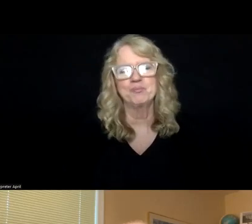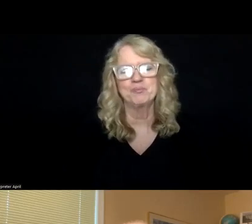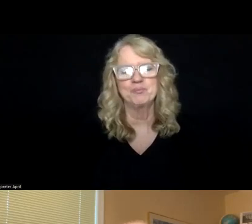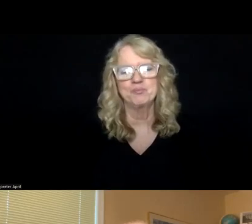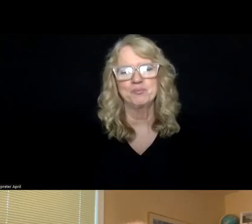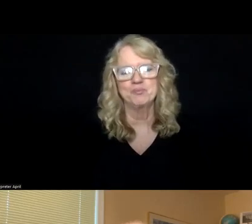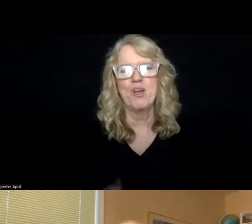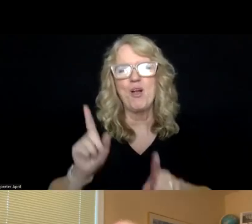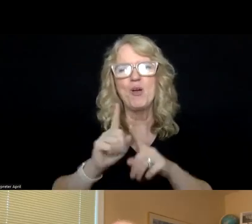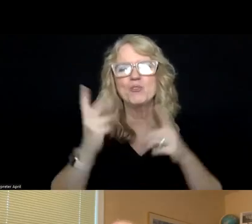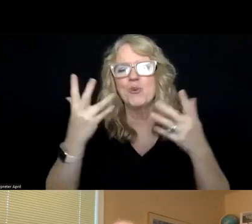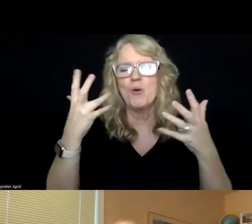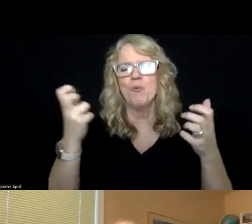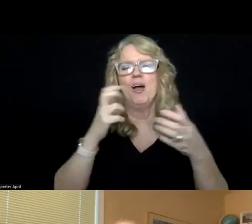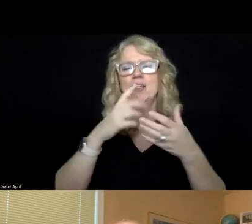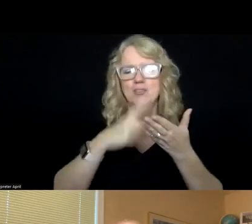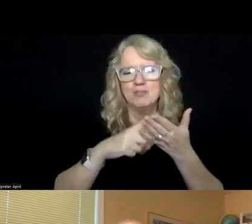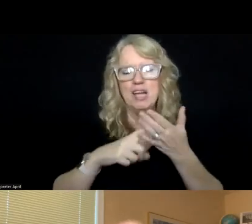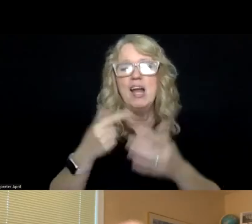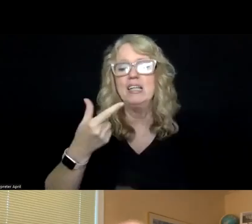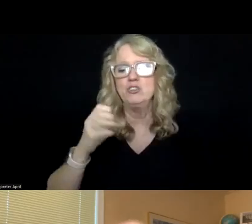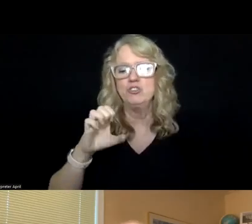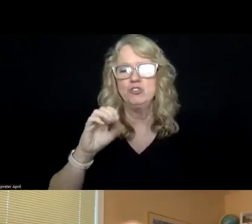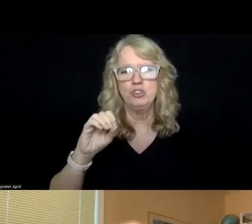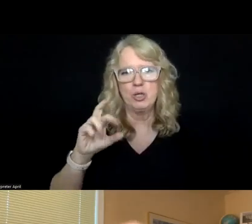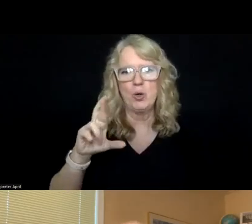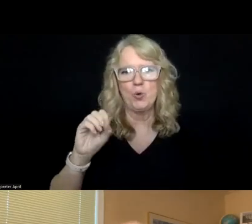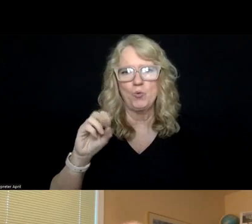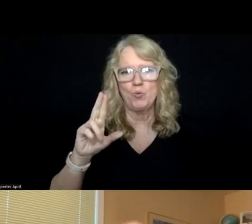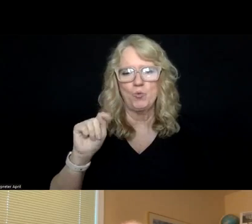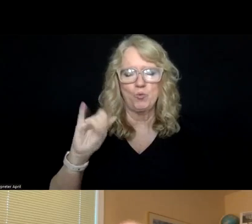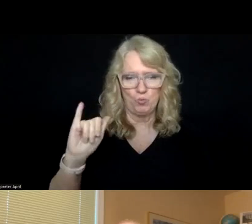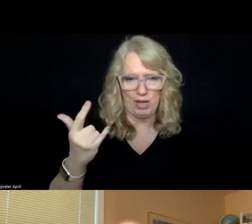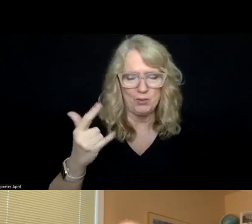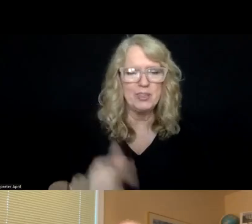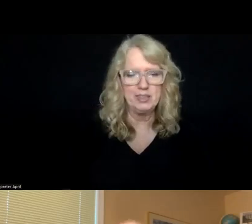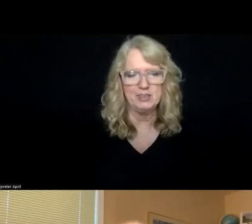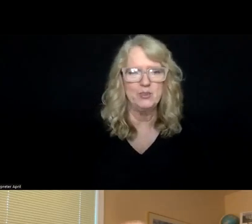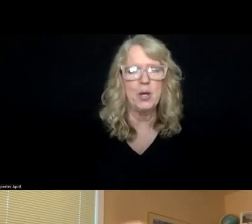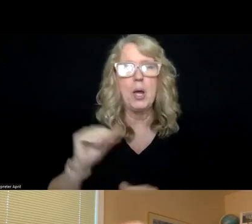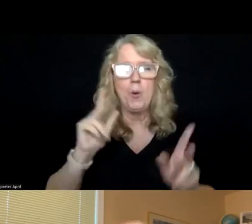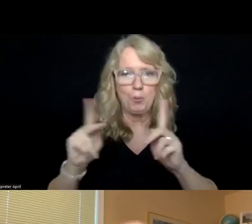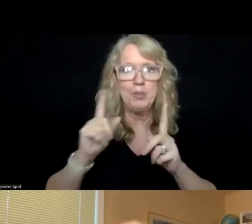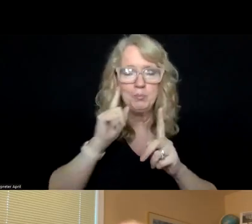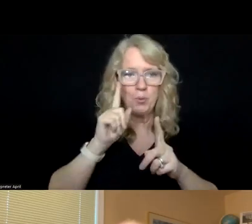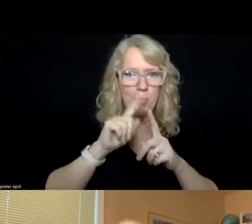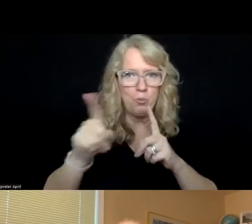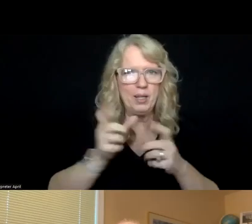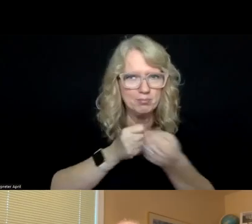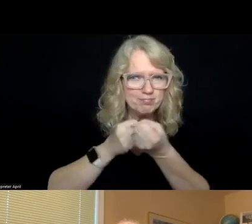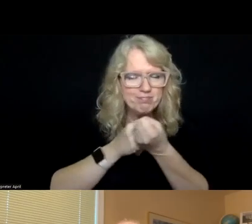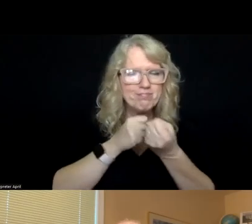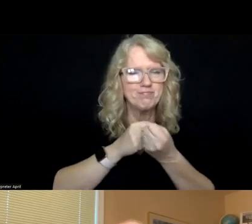to highlight the importance of geo-routing, and I hope people will weigh in and support the